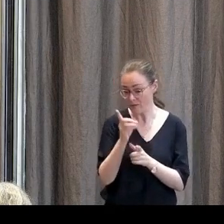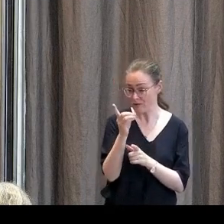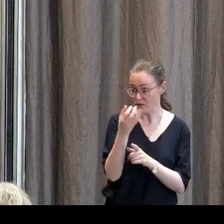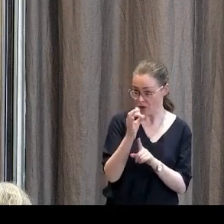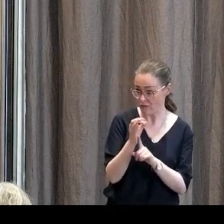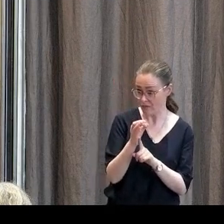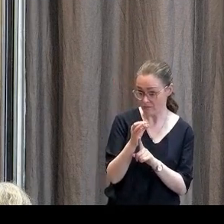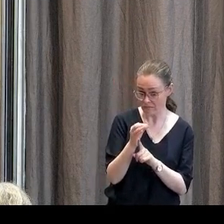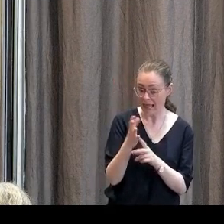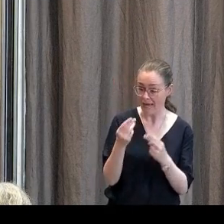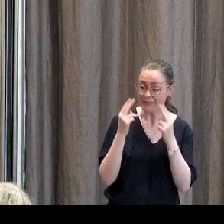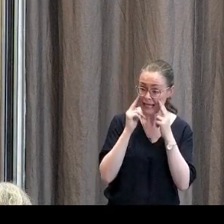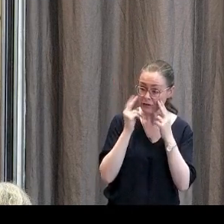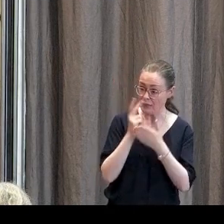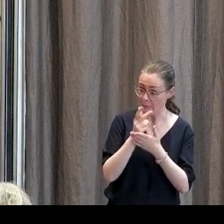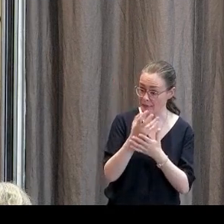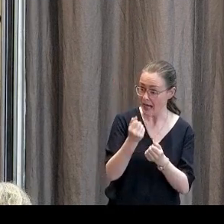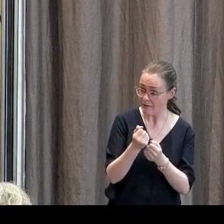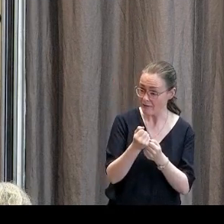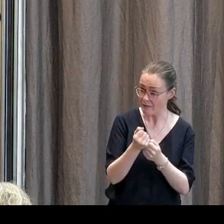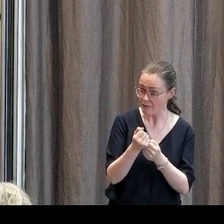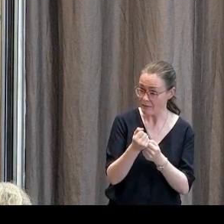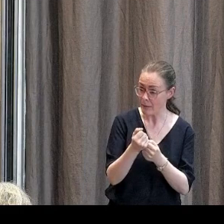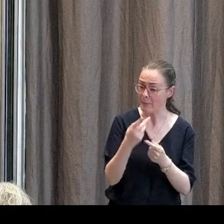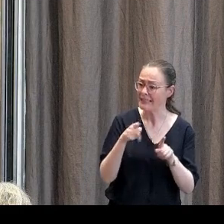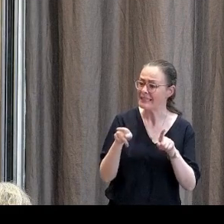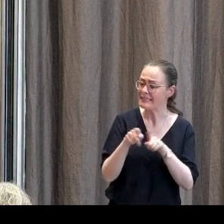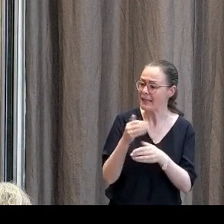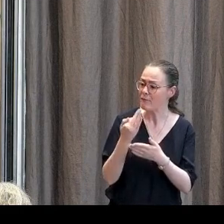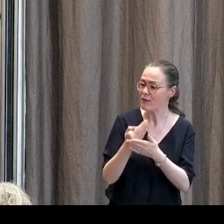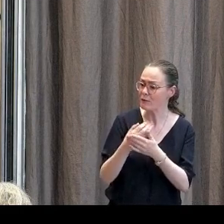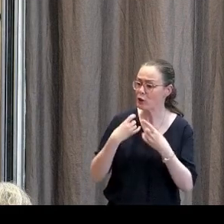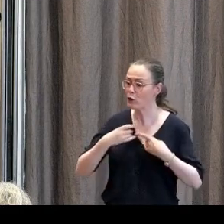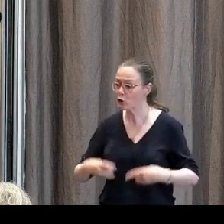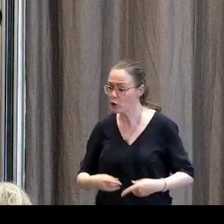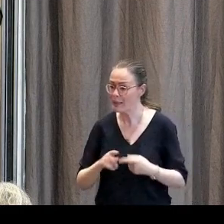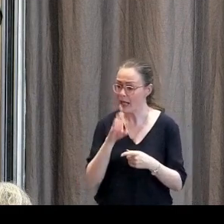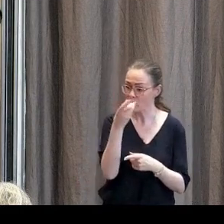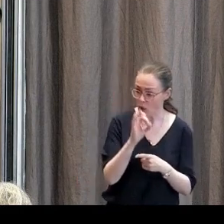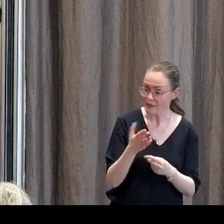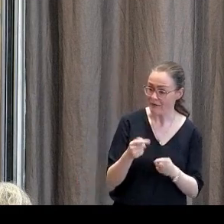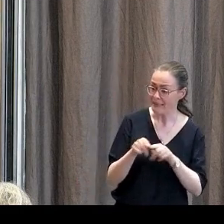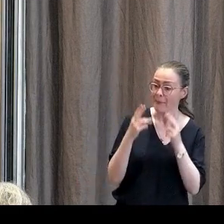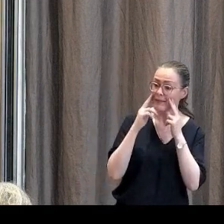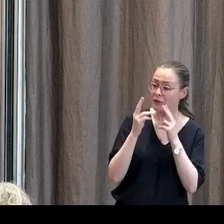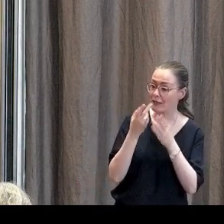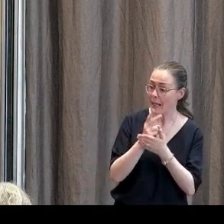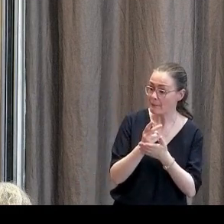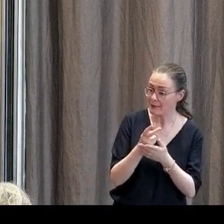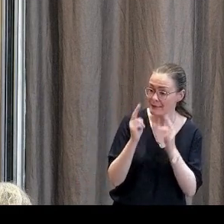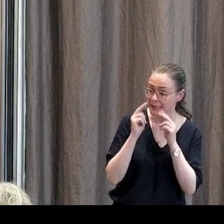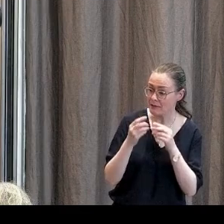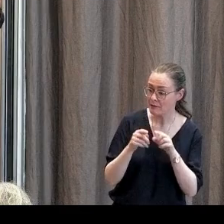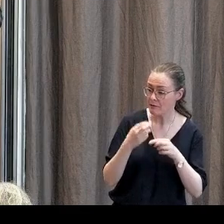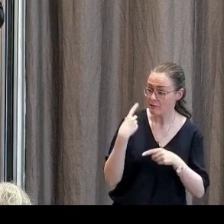dogs naturally have epilepsy at about the same frequency as humans. We also treat dogs with epilepsy